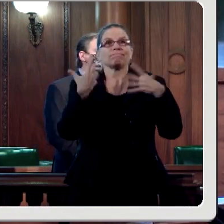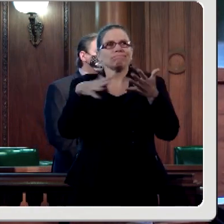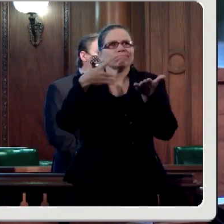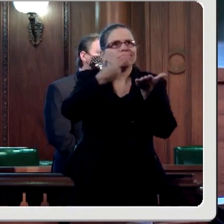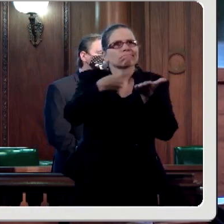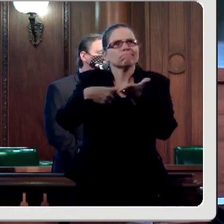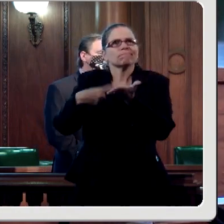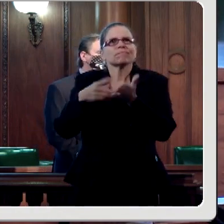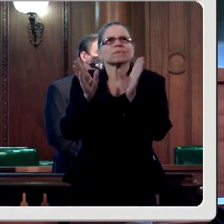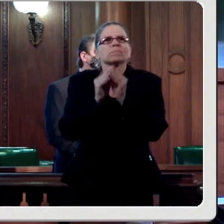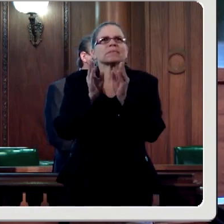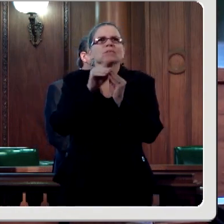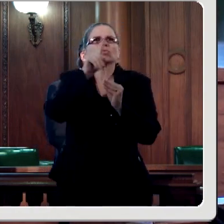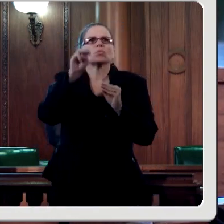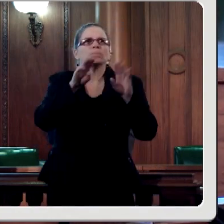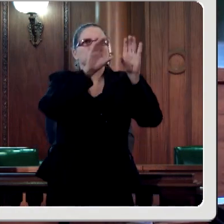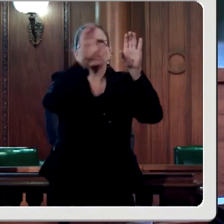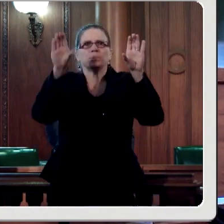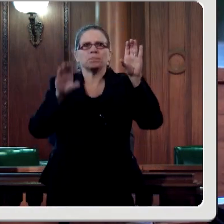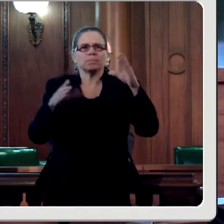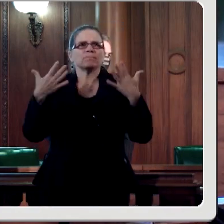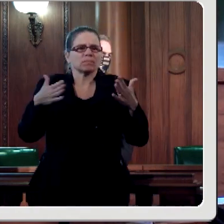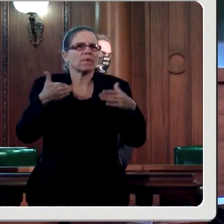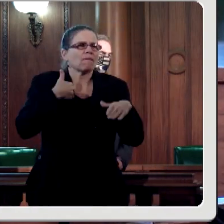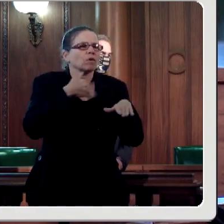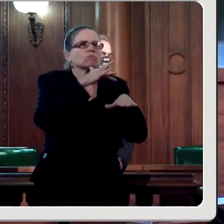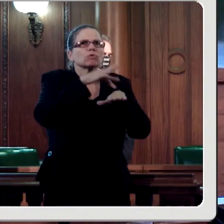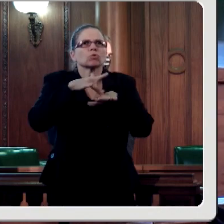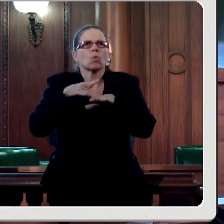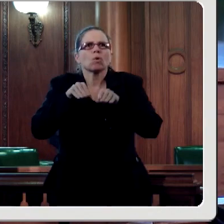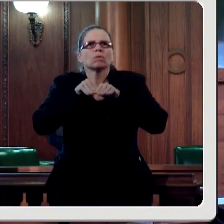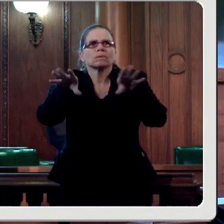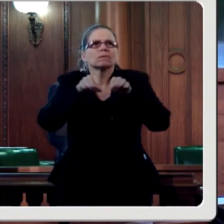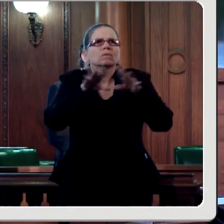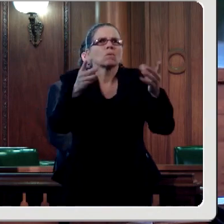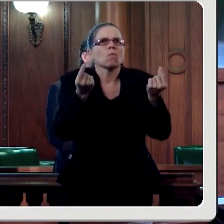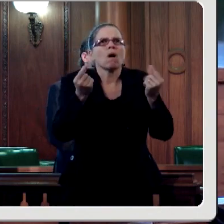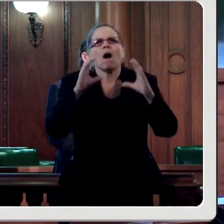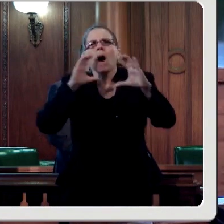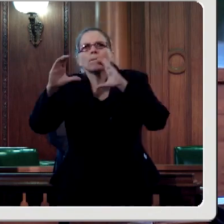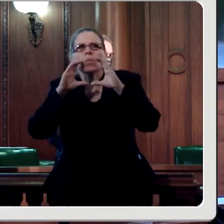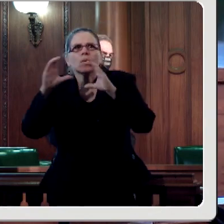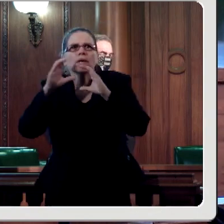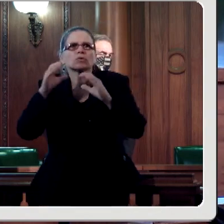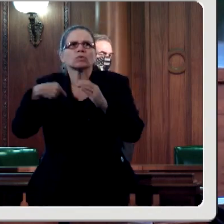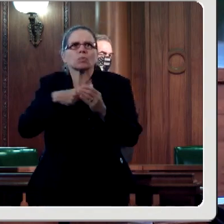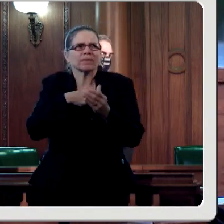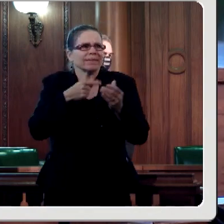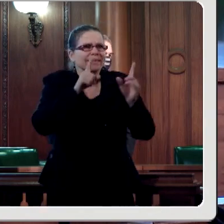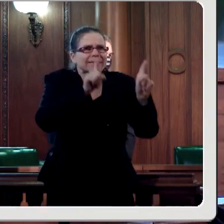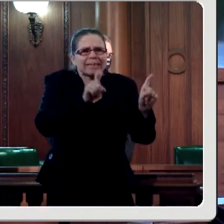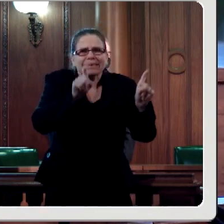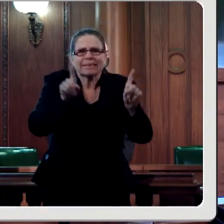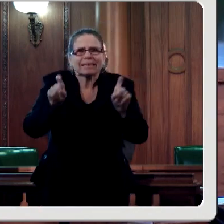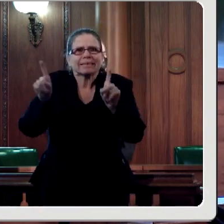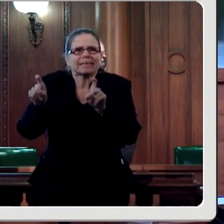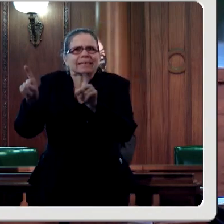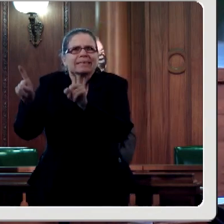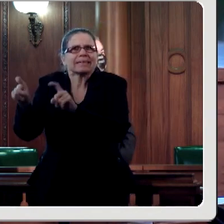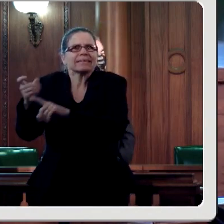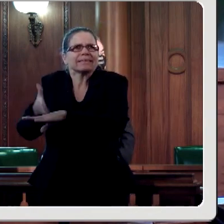of Springfield. Communication mitigation strategies rely on testing, contact